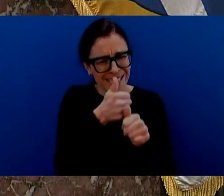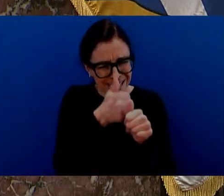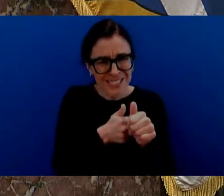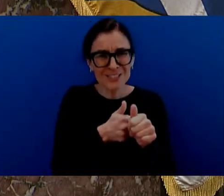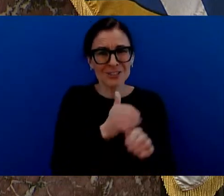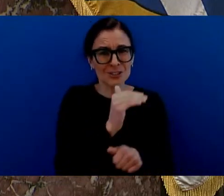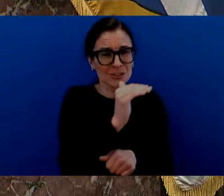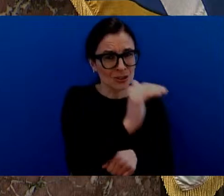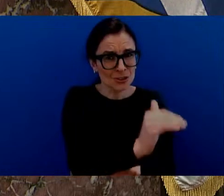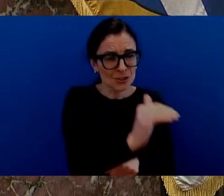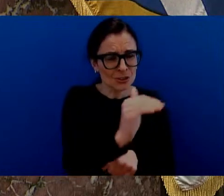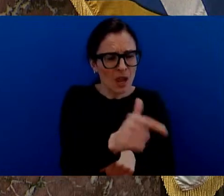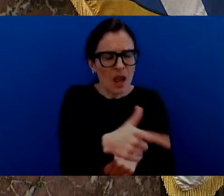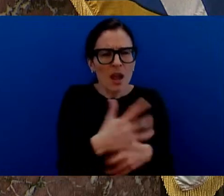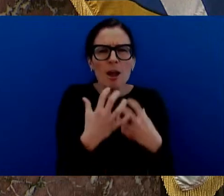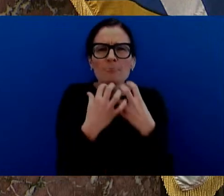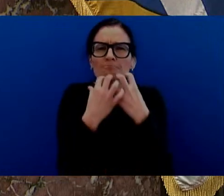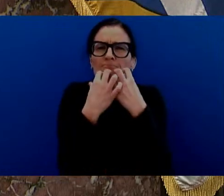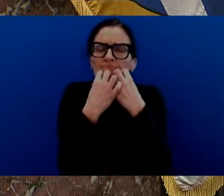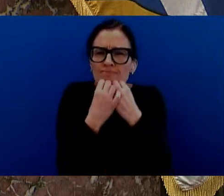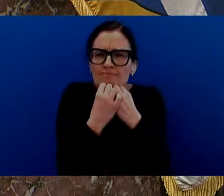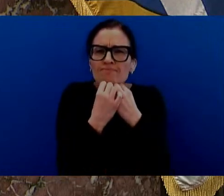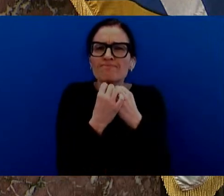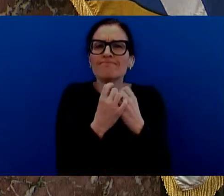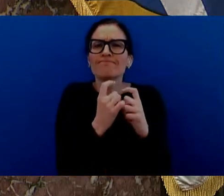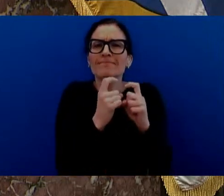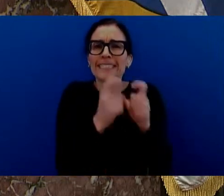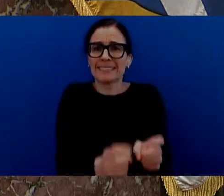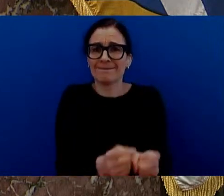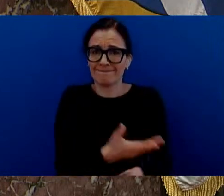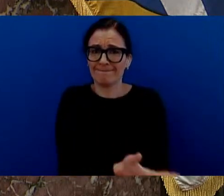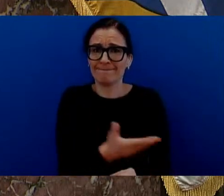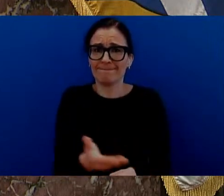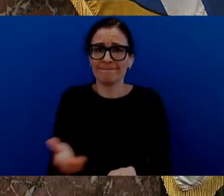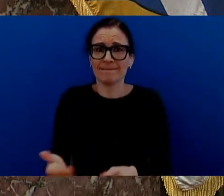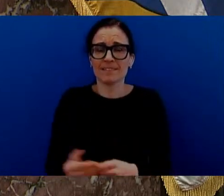But you know what? One time I did the burning for